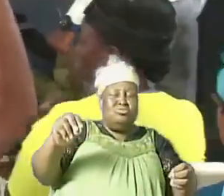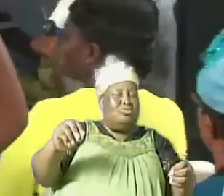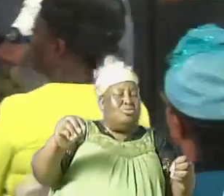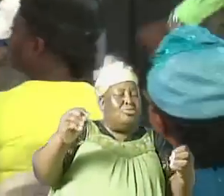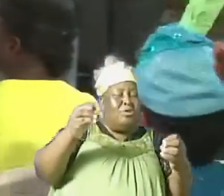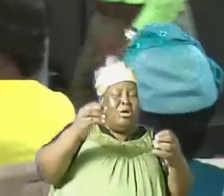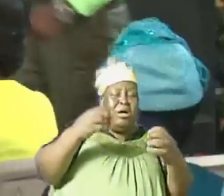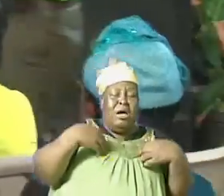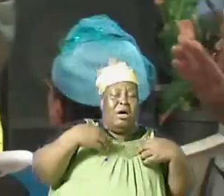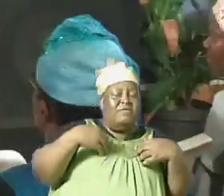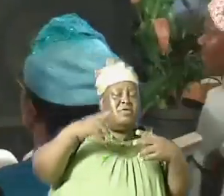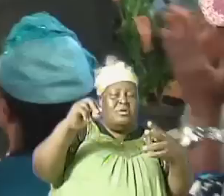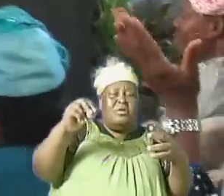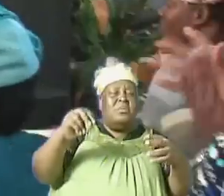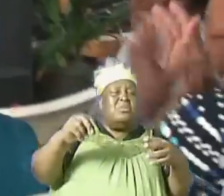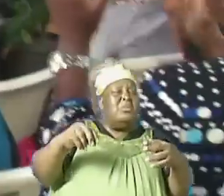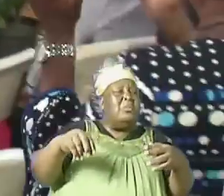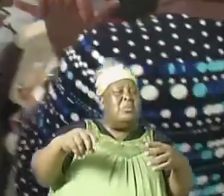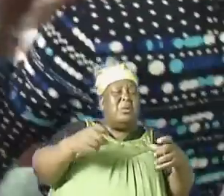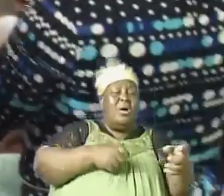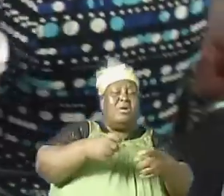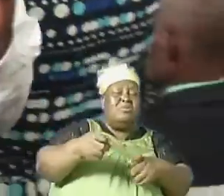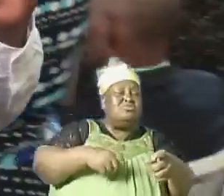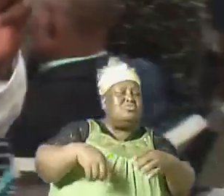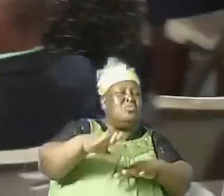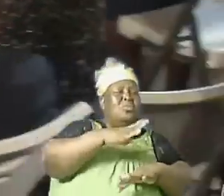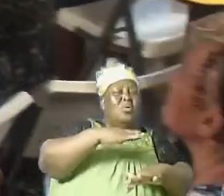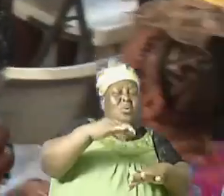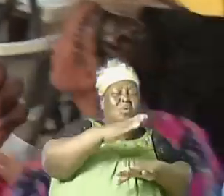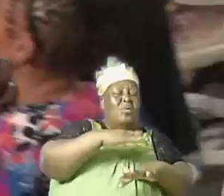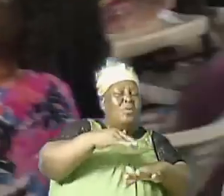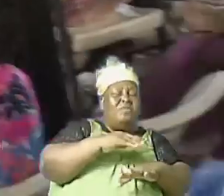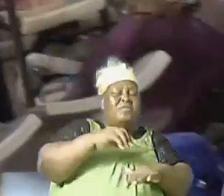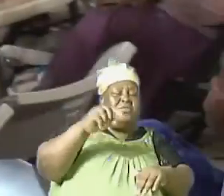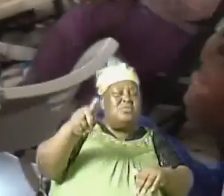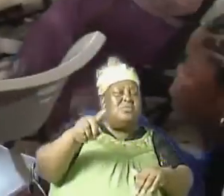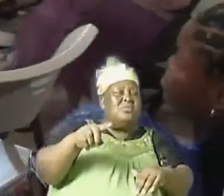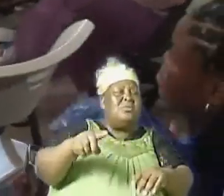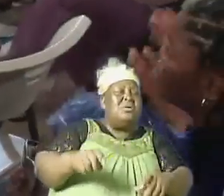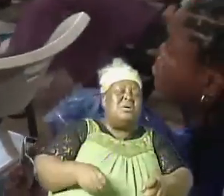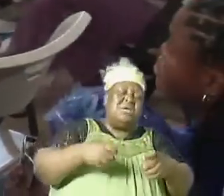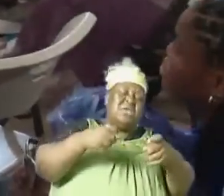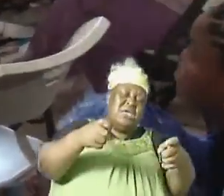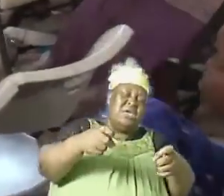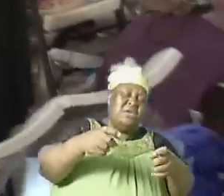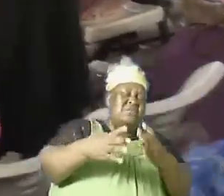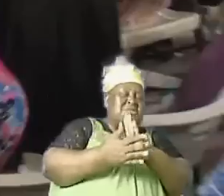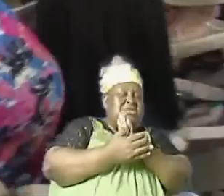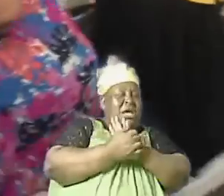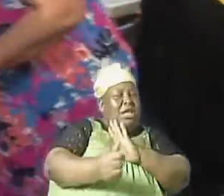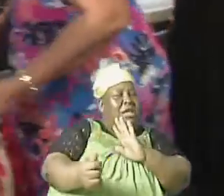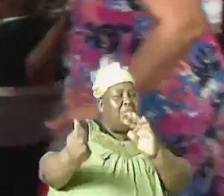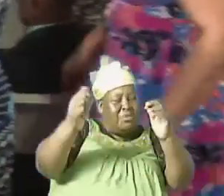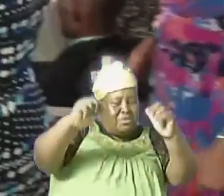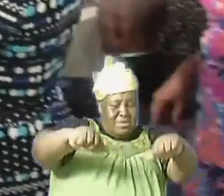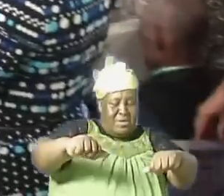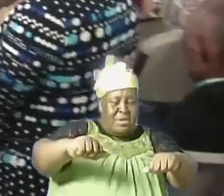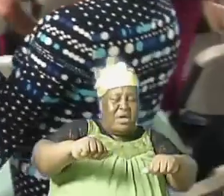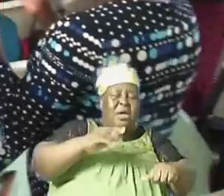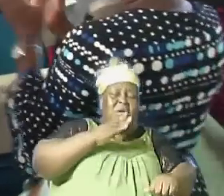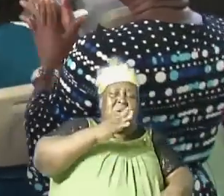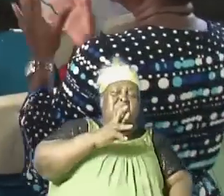dominion over you. My gifting, my talents, my possibilities are gonna